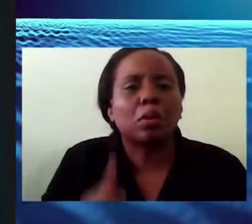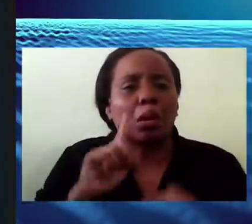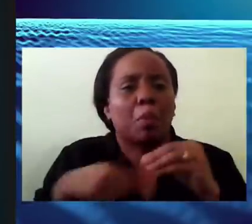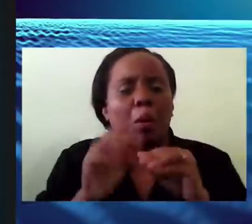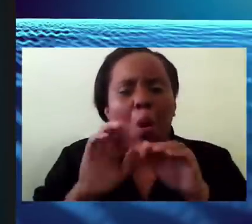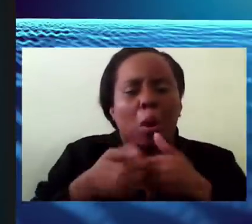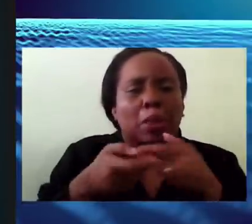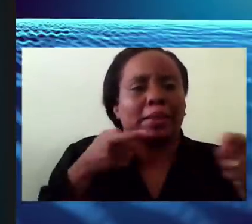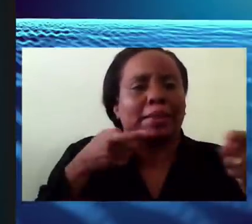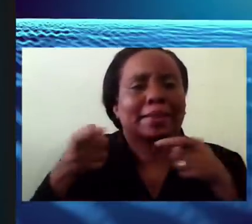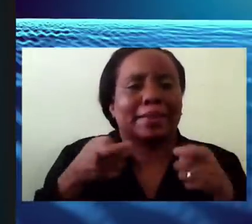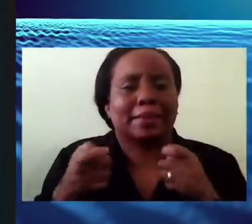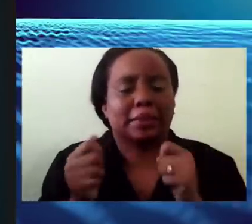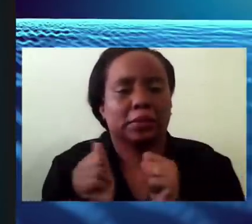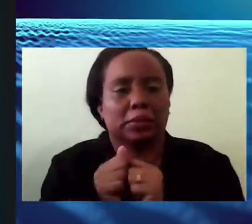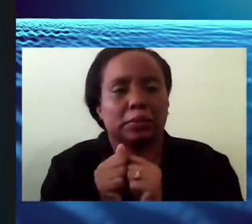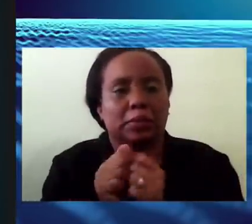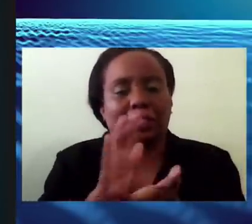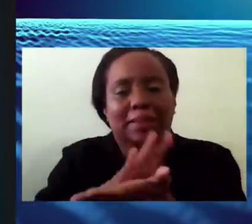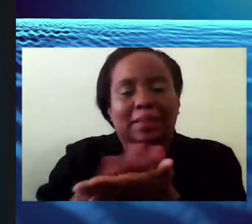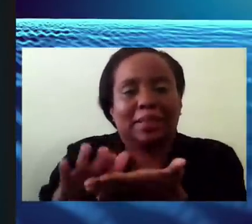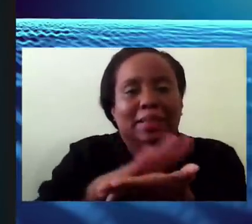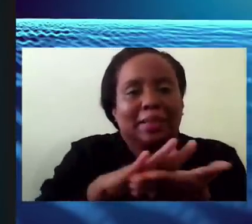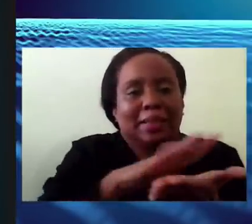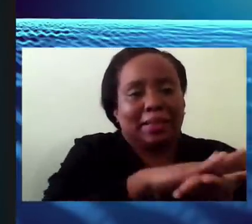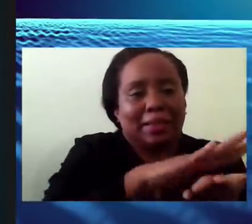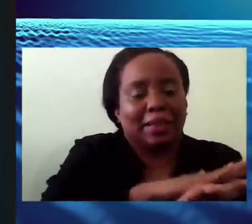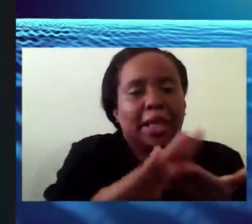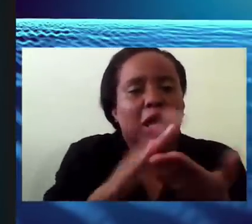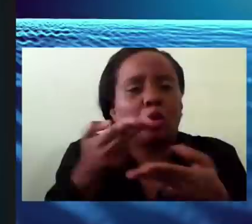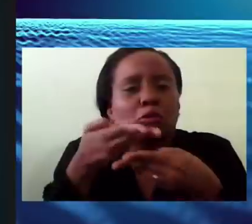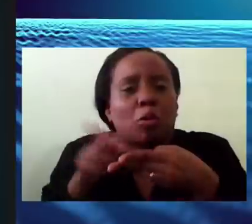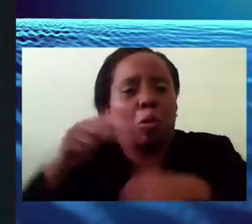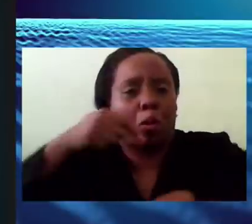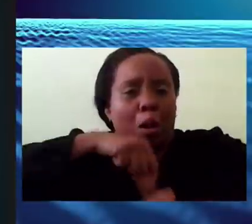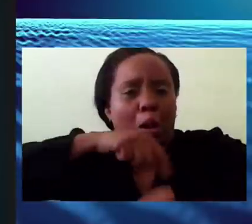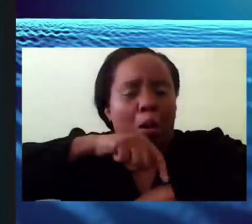deal with the cleaning of the runway in the shortest possible time.